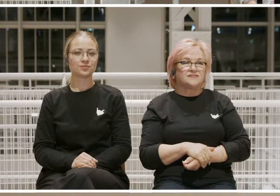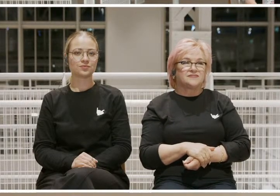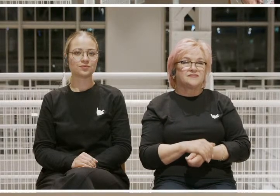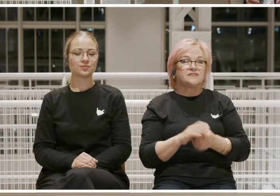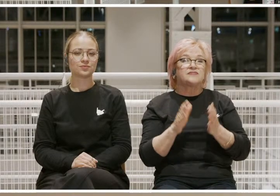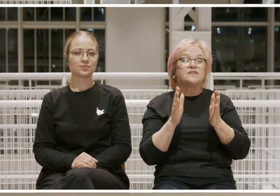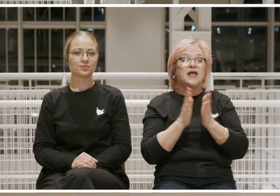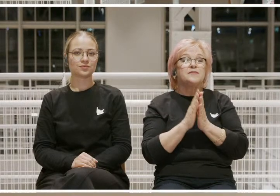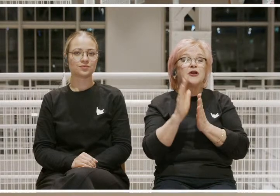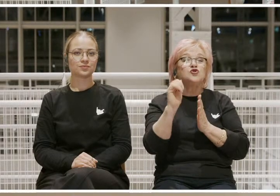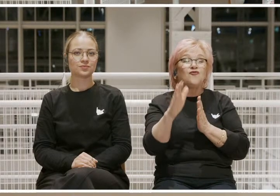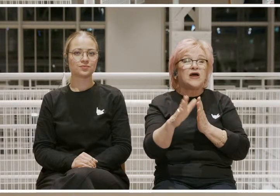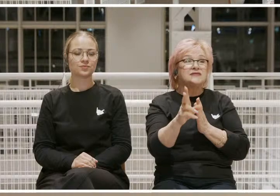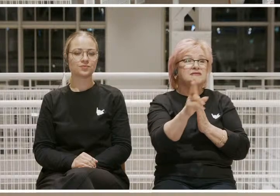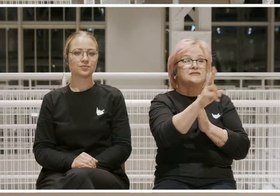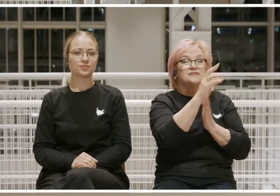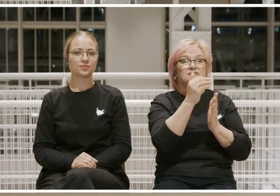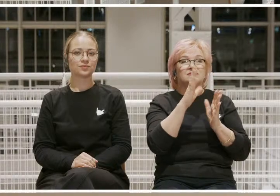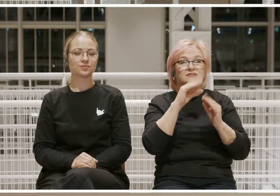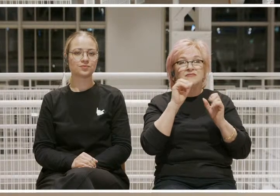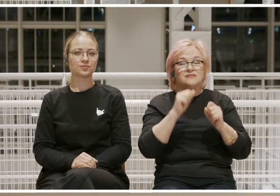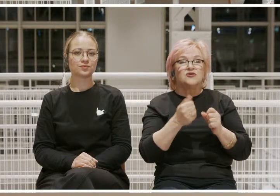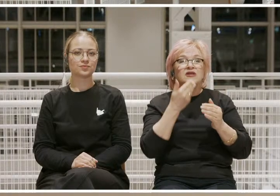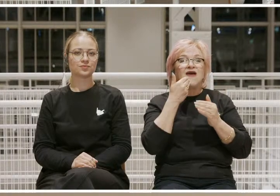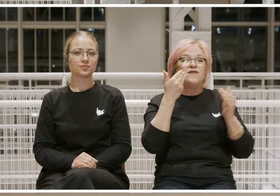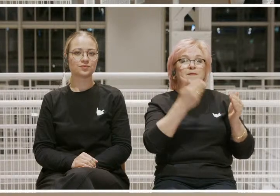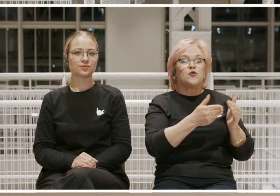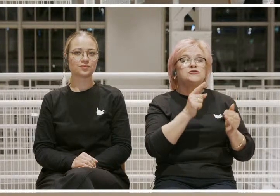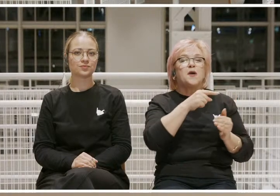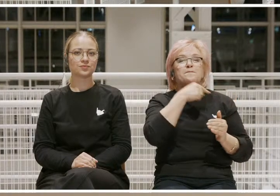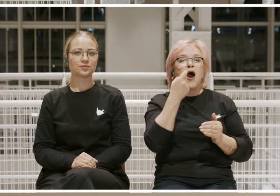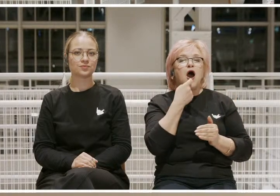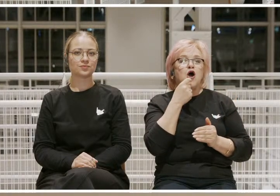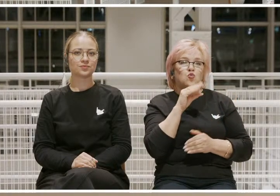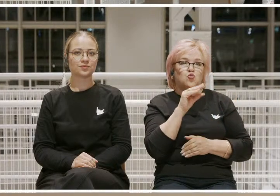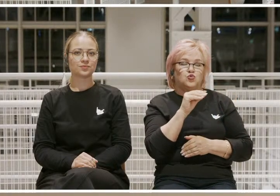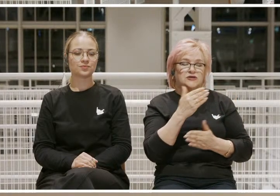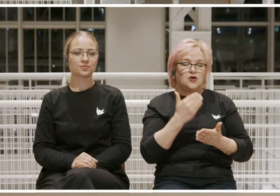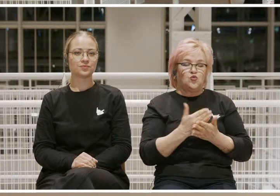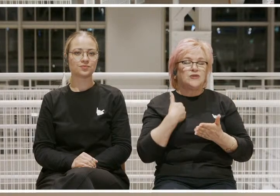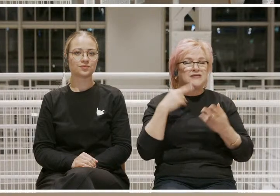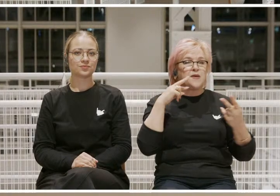have simultaneous translation happening. Thank you.